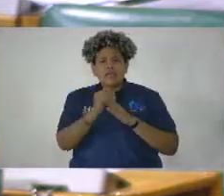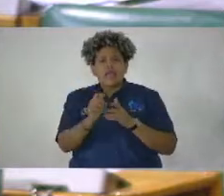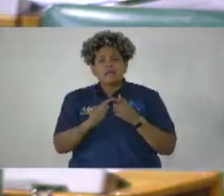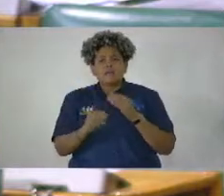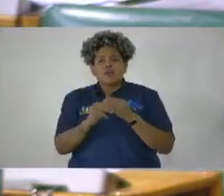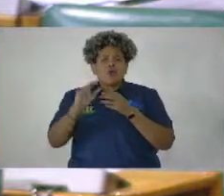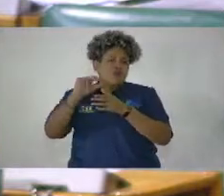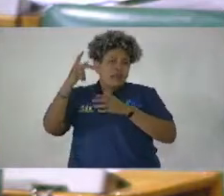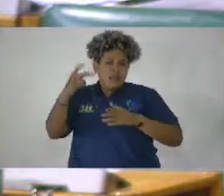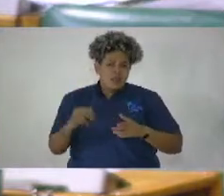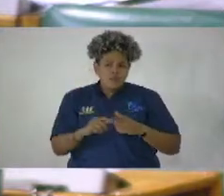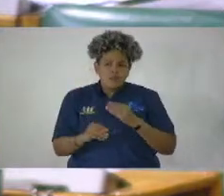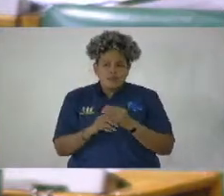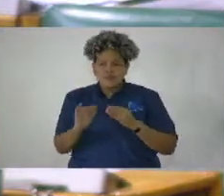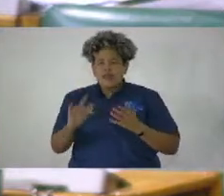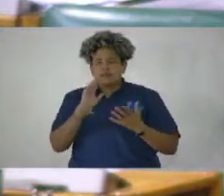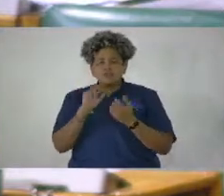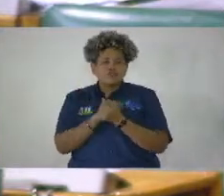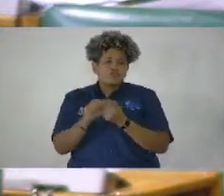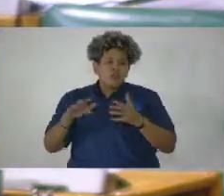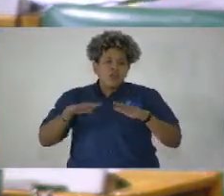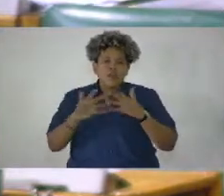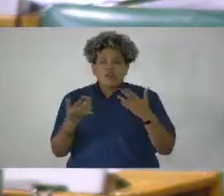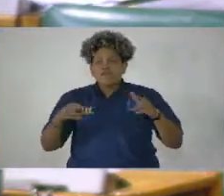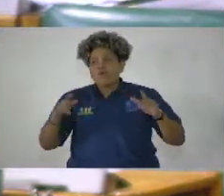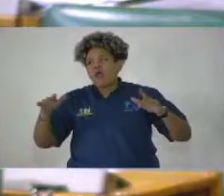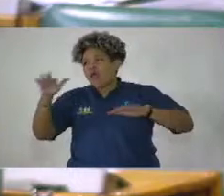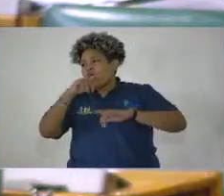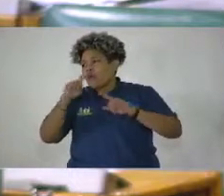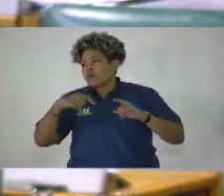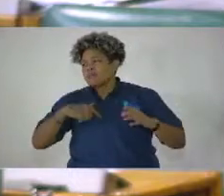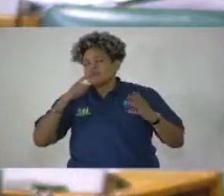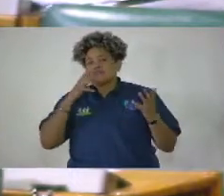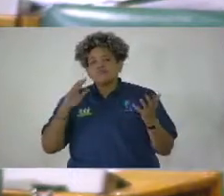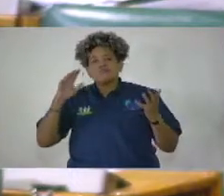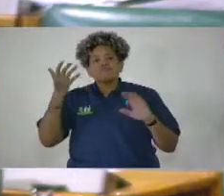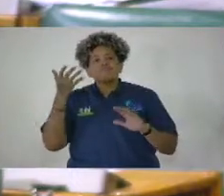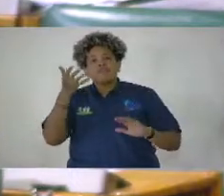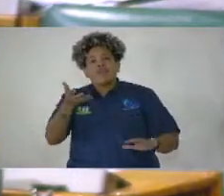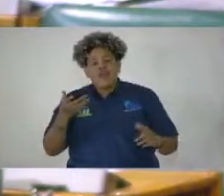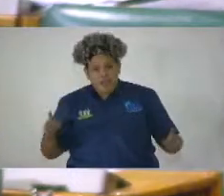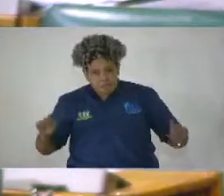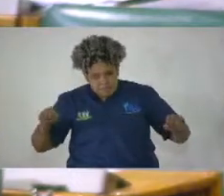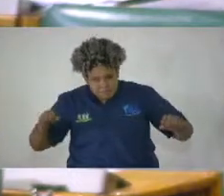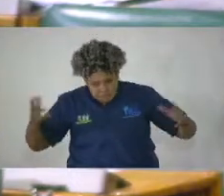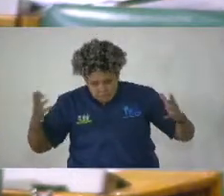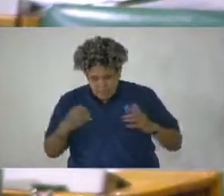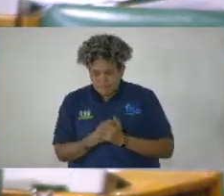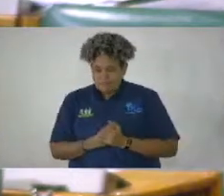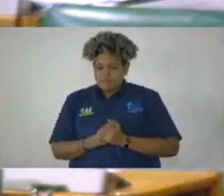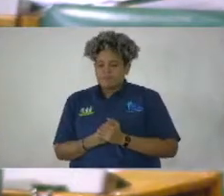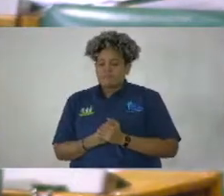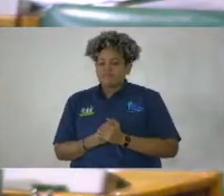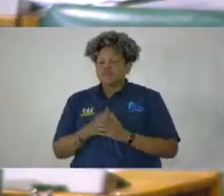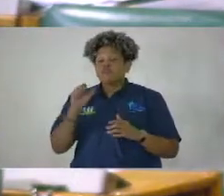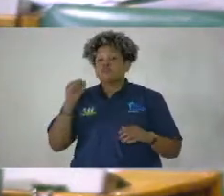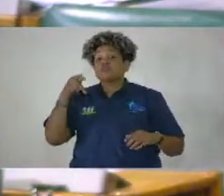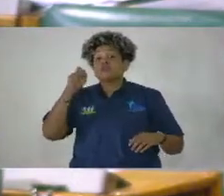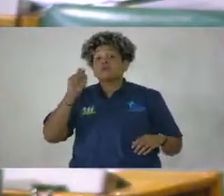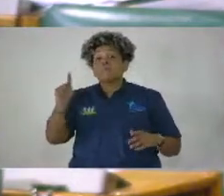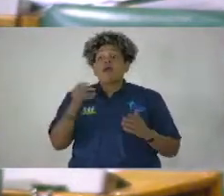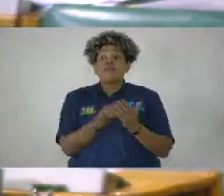came, and that destroyed lots of roads, and so you had a convergence there. Yeah? So the spark